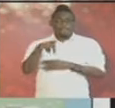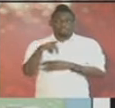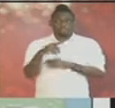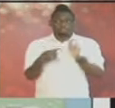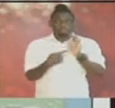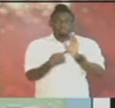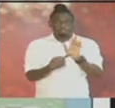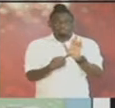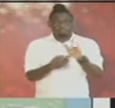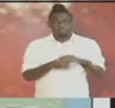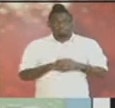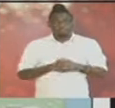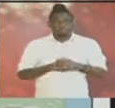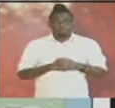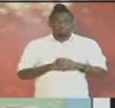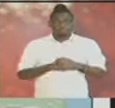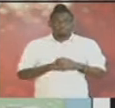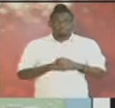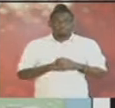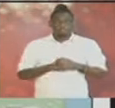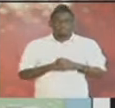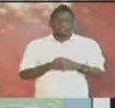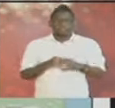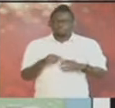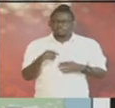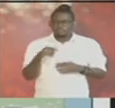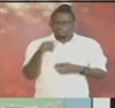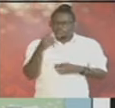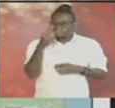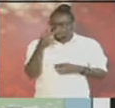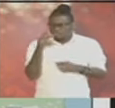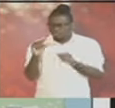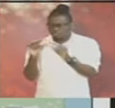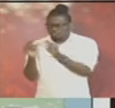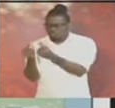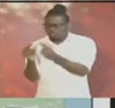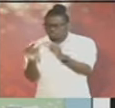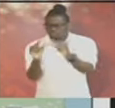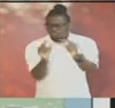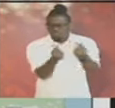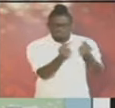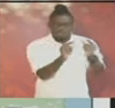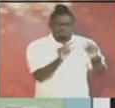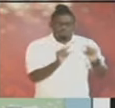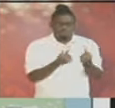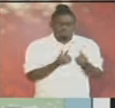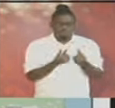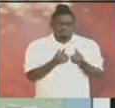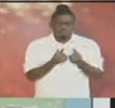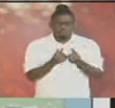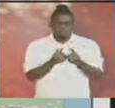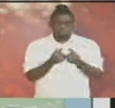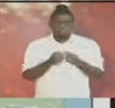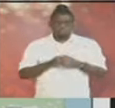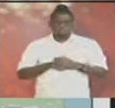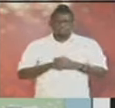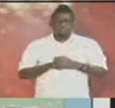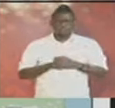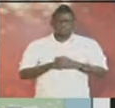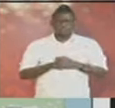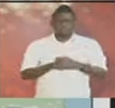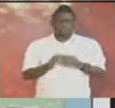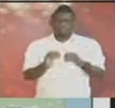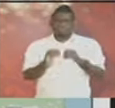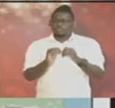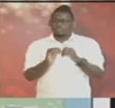at our cluster maps. Just to point out that the criteria used to generate these maps and to determine these clusters would